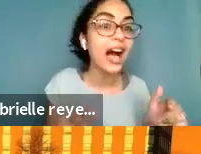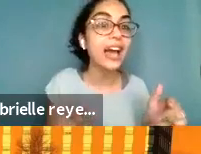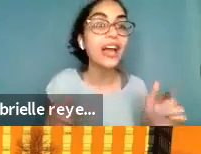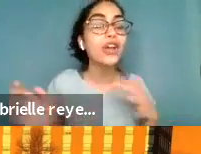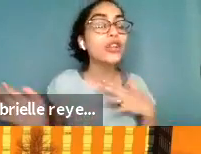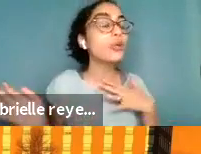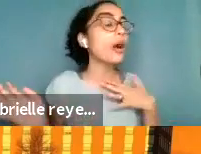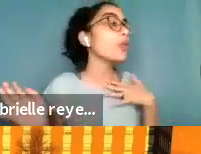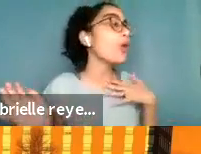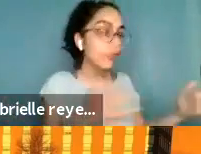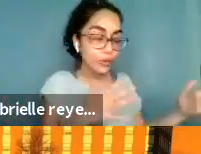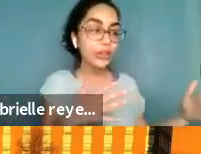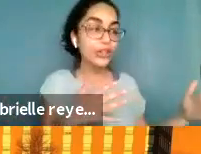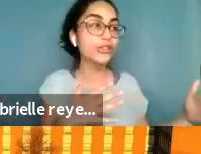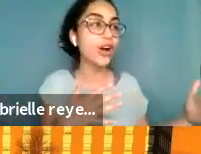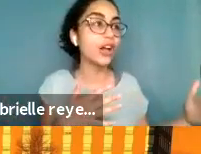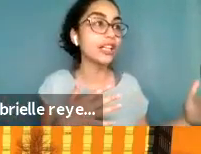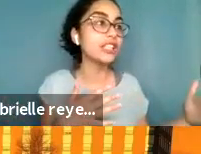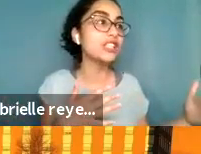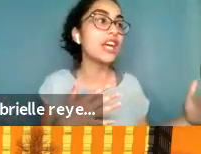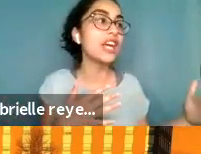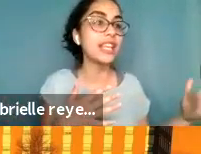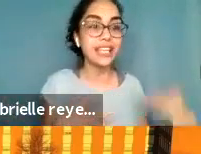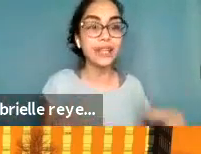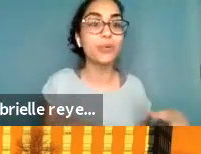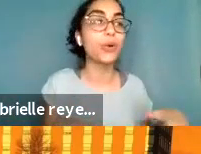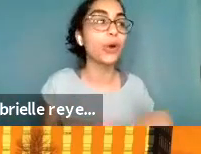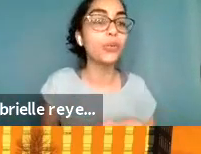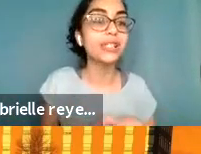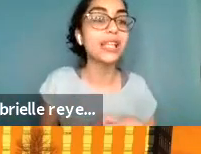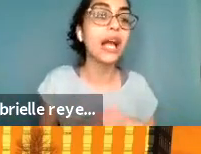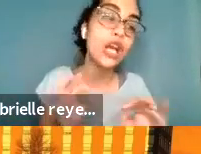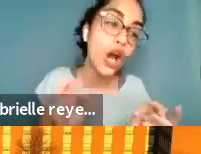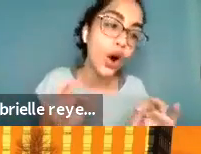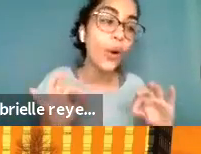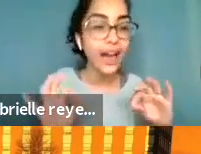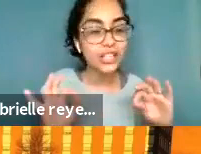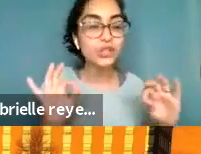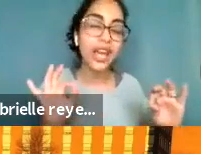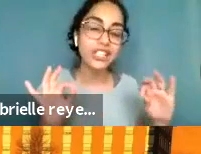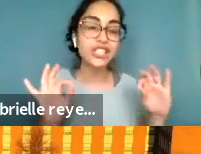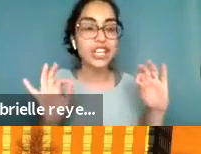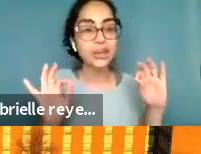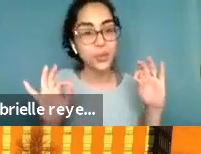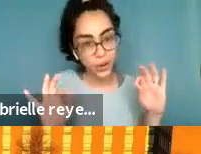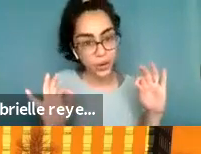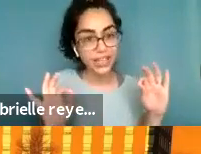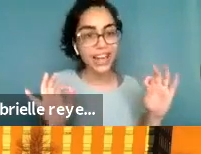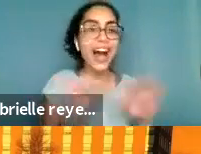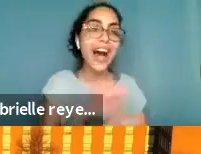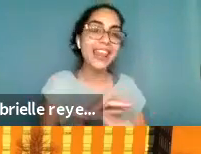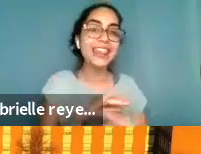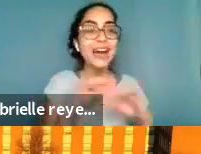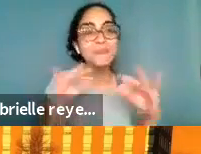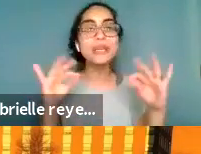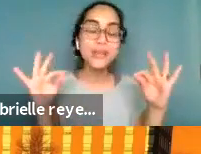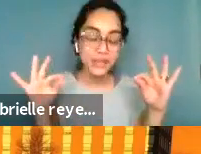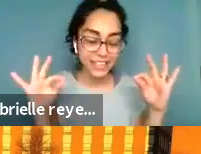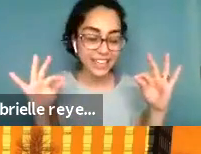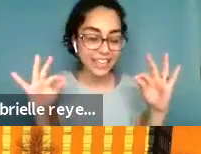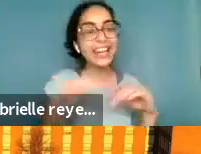that I, throughout all 4 years of college and in the program, was like, no education work, like